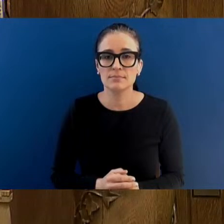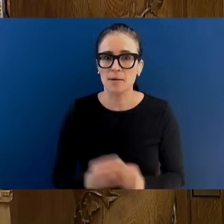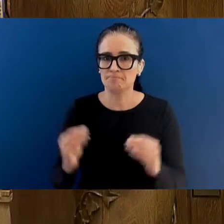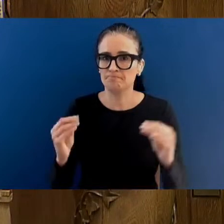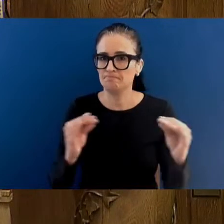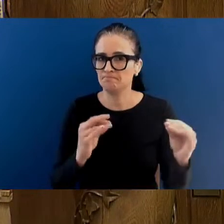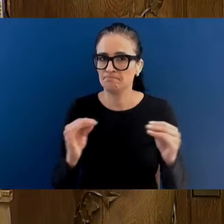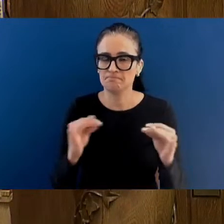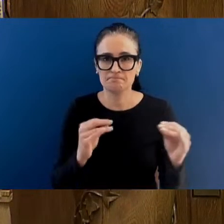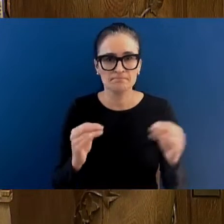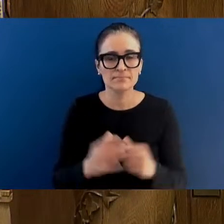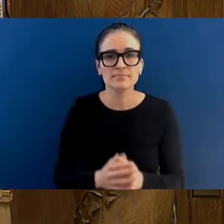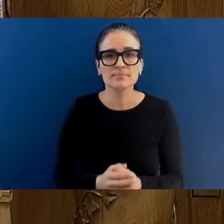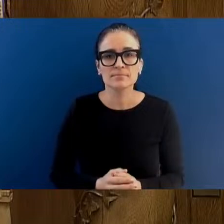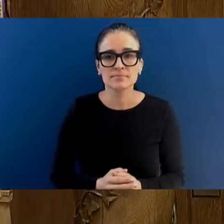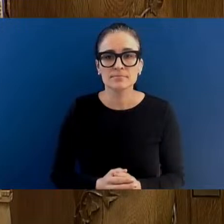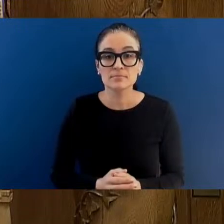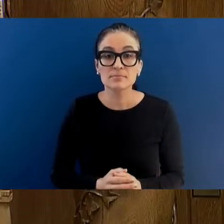Members.